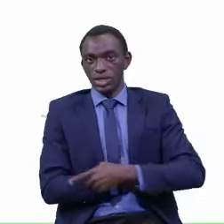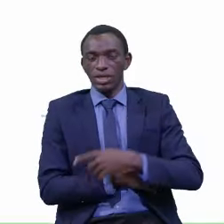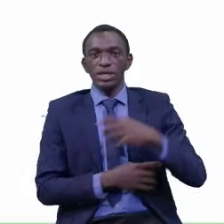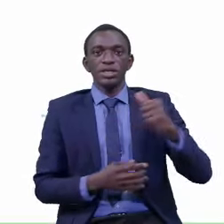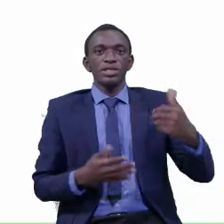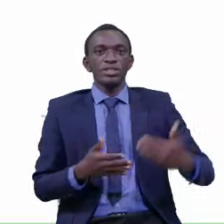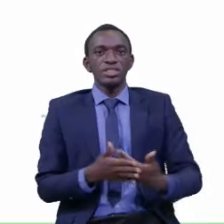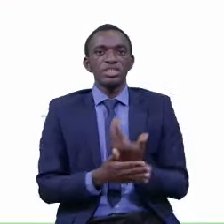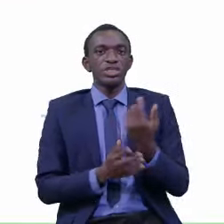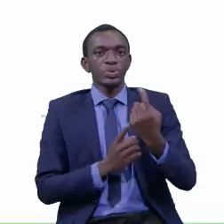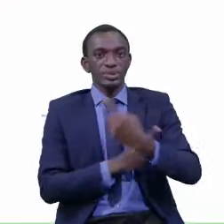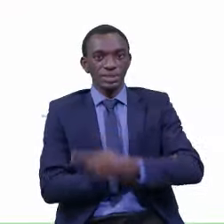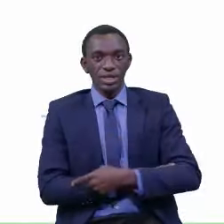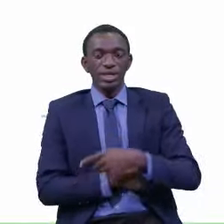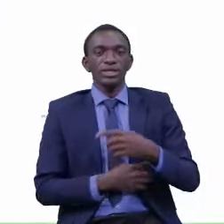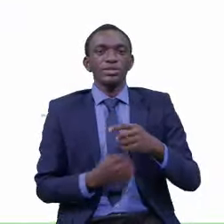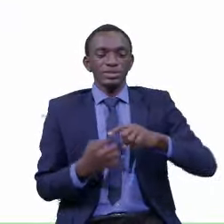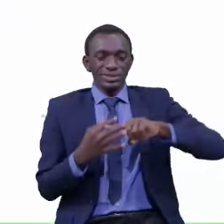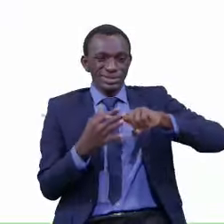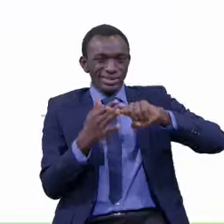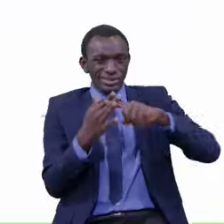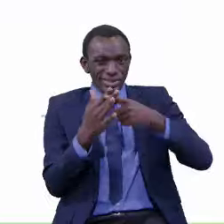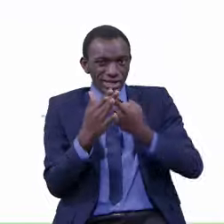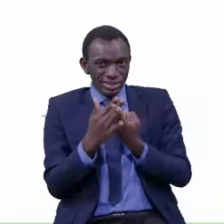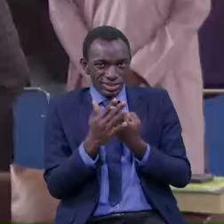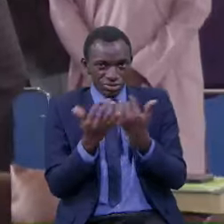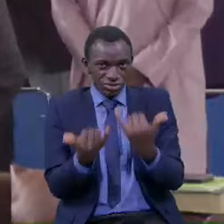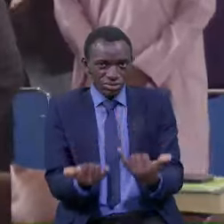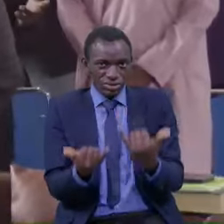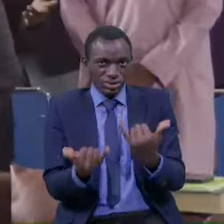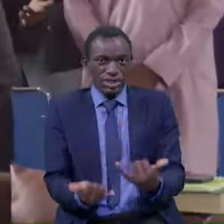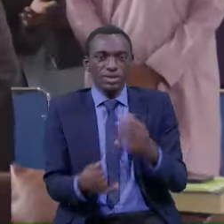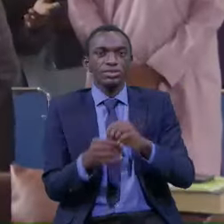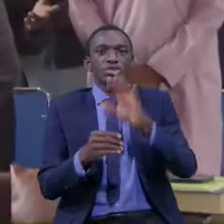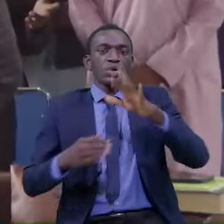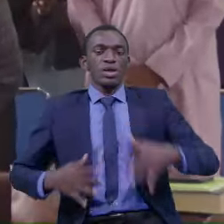a new day starting today in your life.